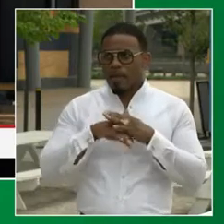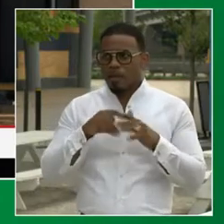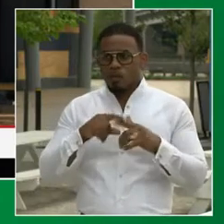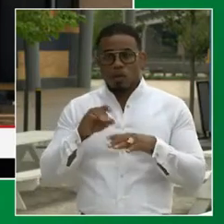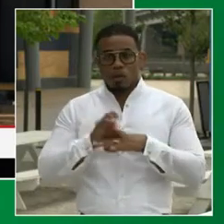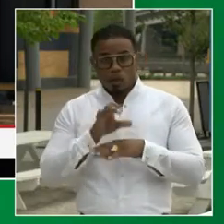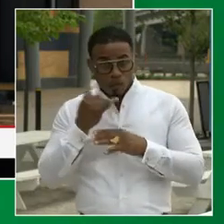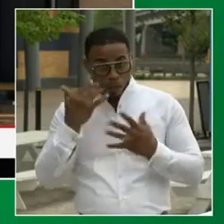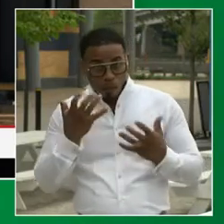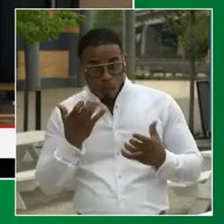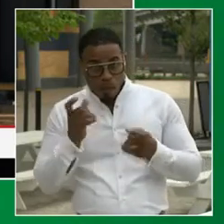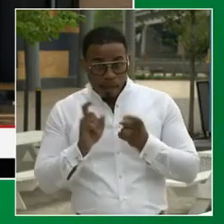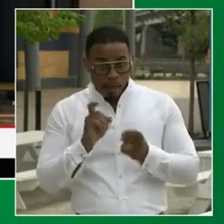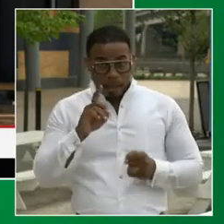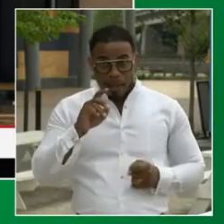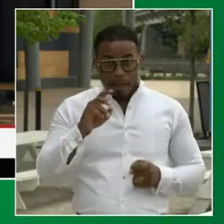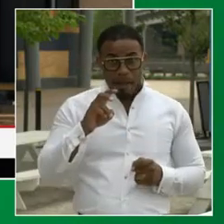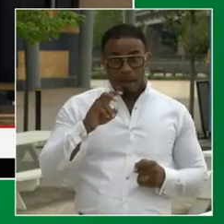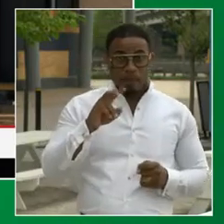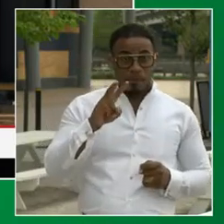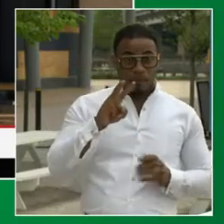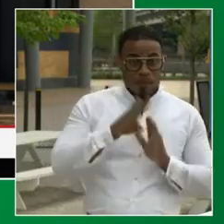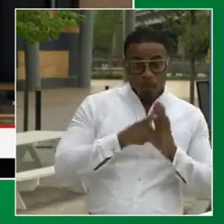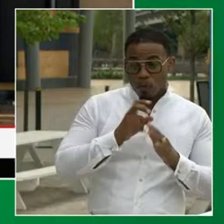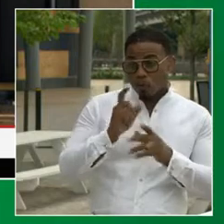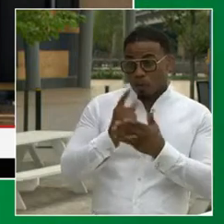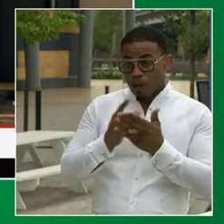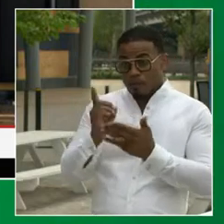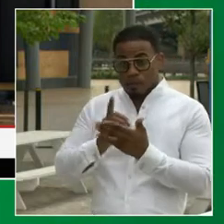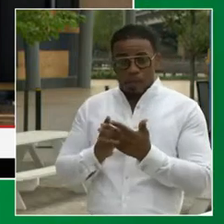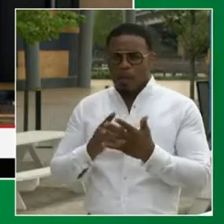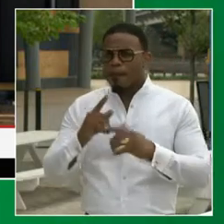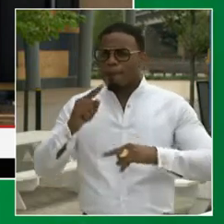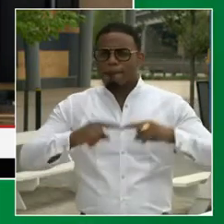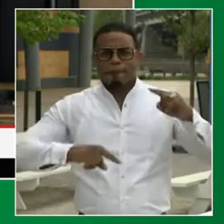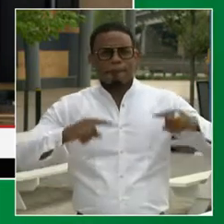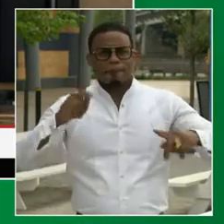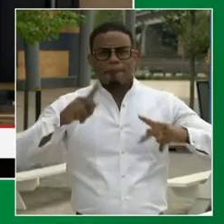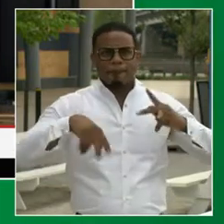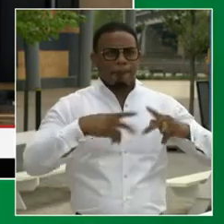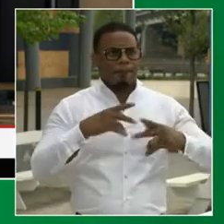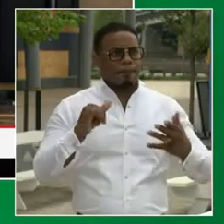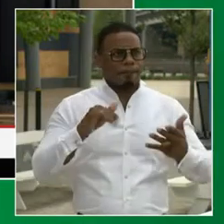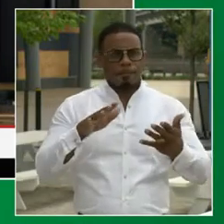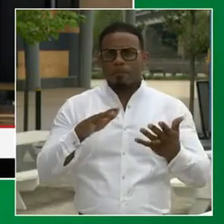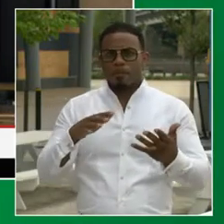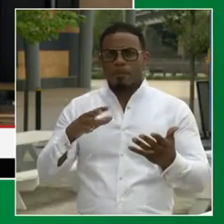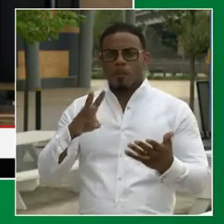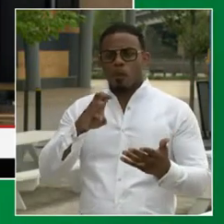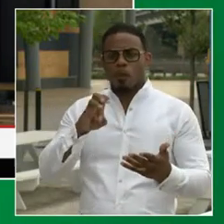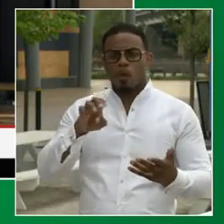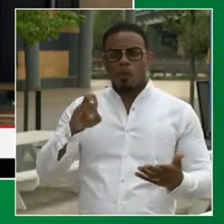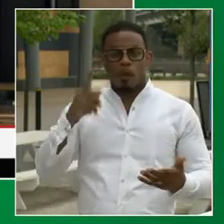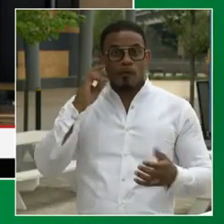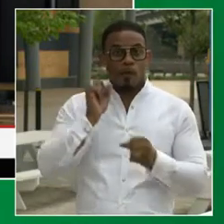to computer if you want to edit videos, if you want to do graphic design. It's going to be kind of like a WeWork for